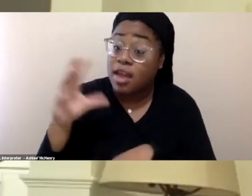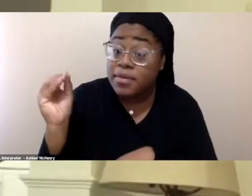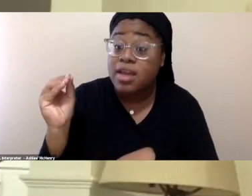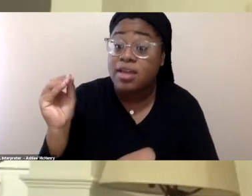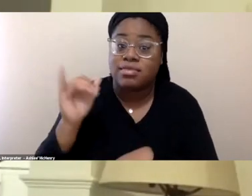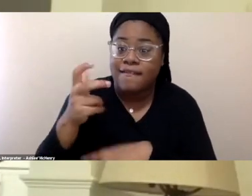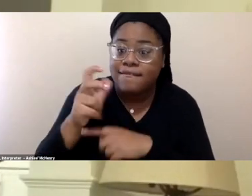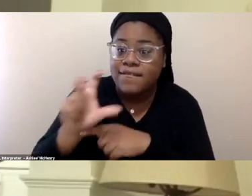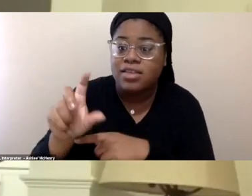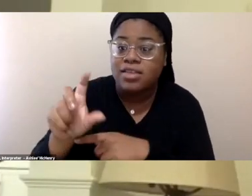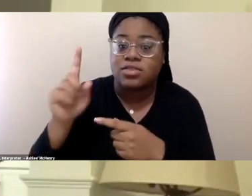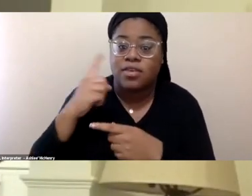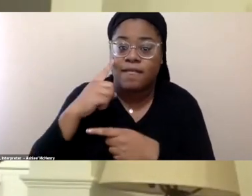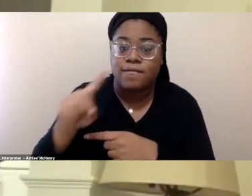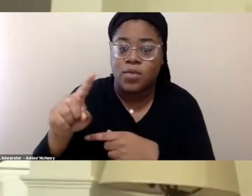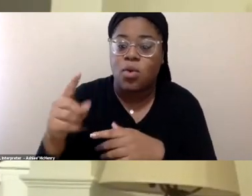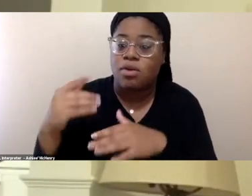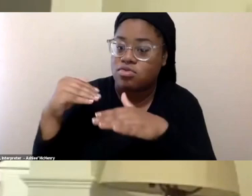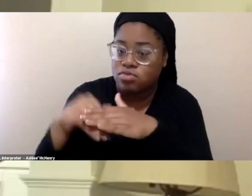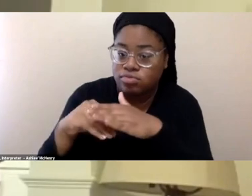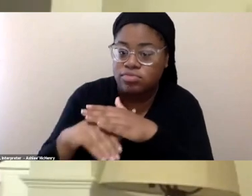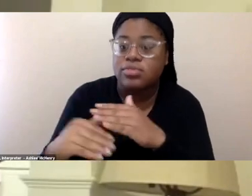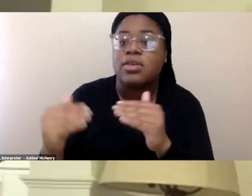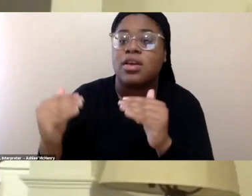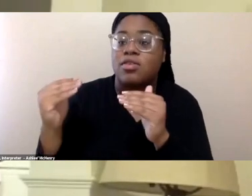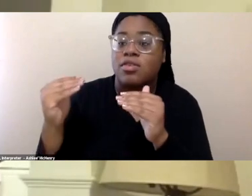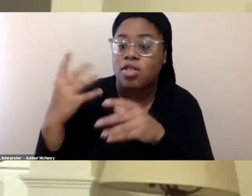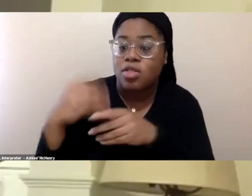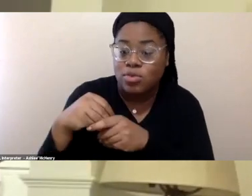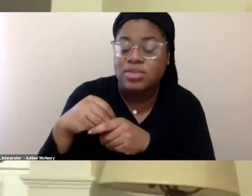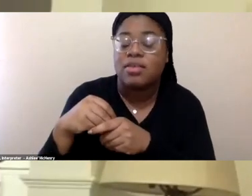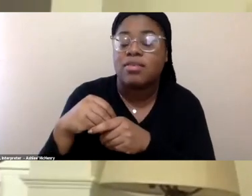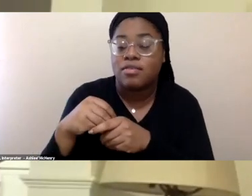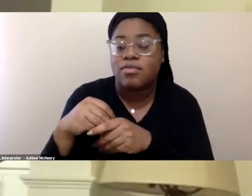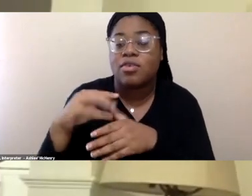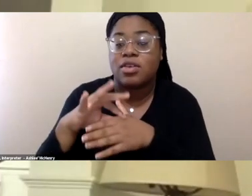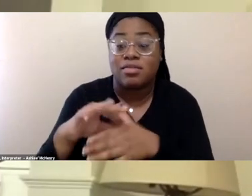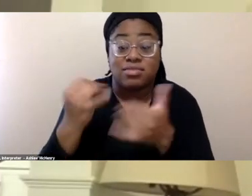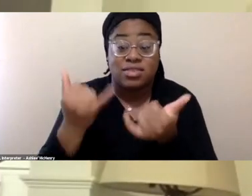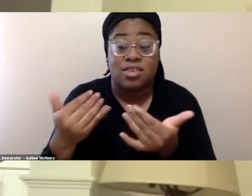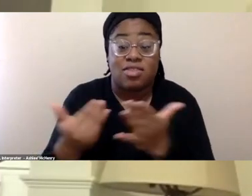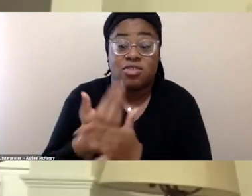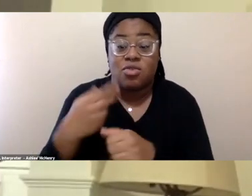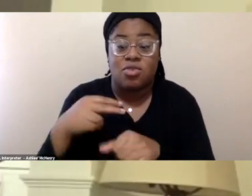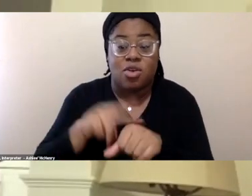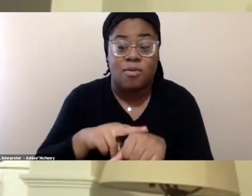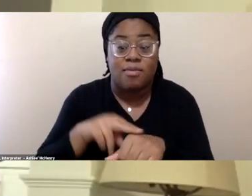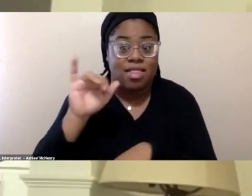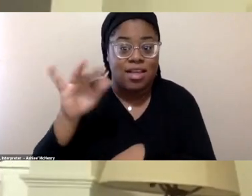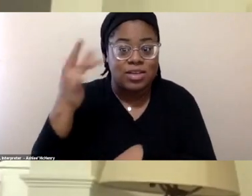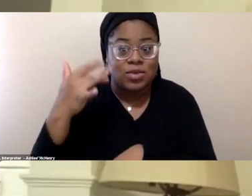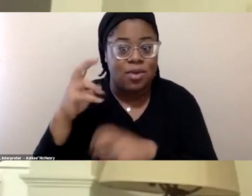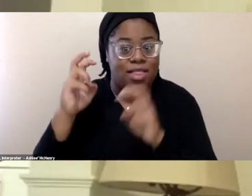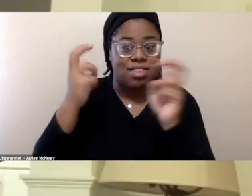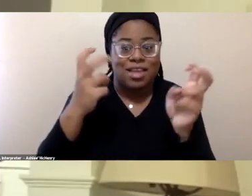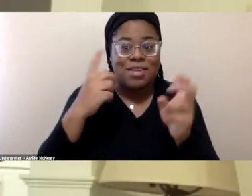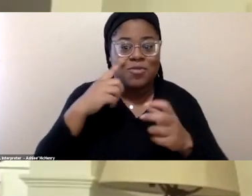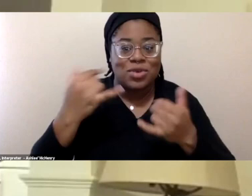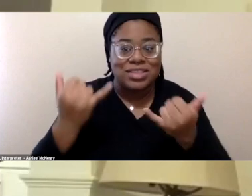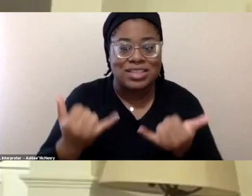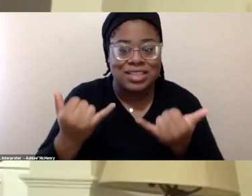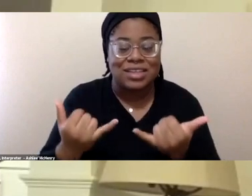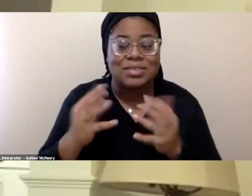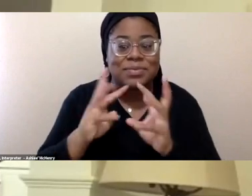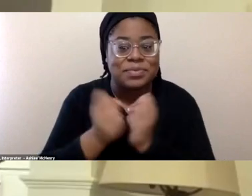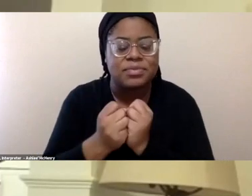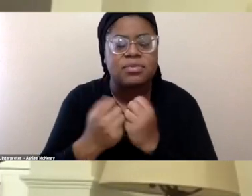inclusive cultures and content will prevail in the new normal, which is why we chose the theme of today's symposium, as we wanted